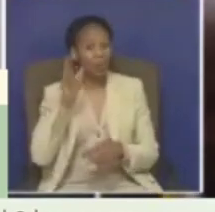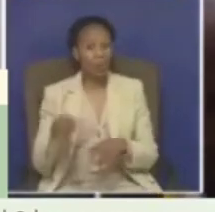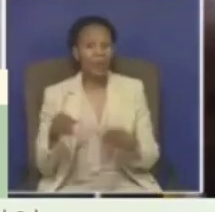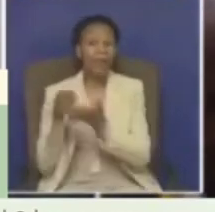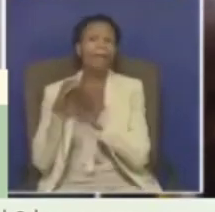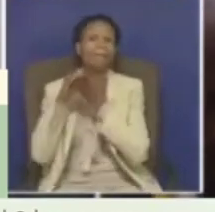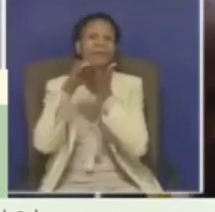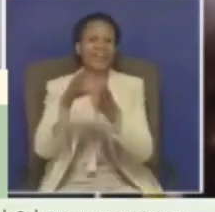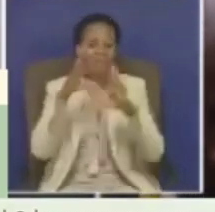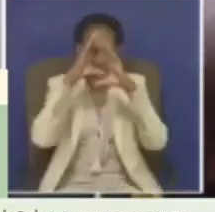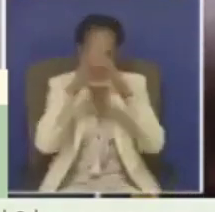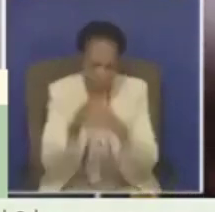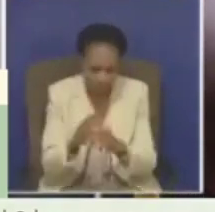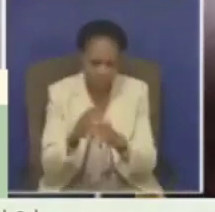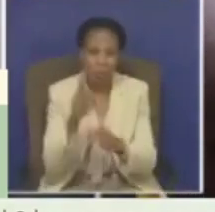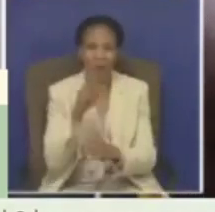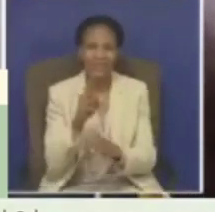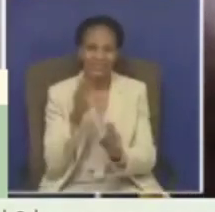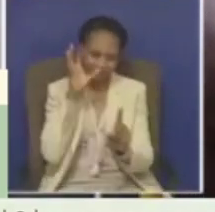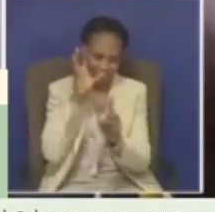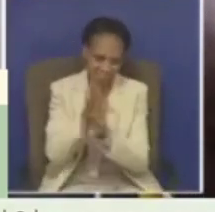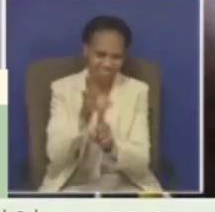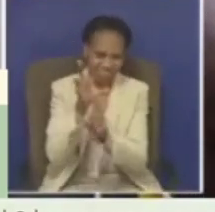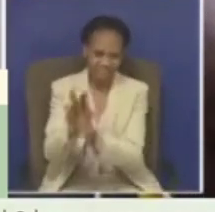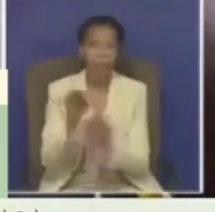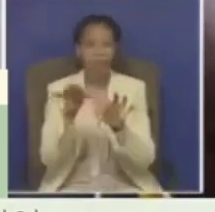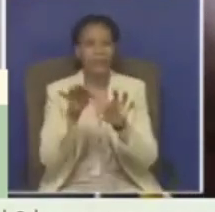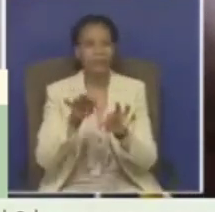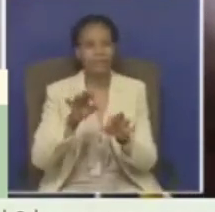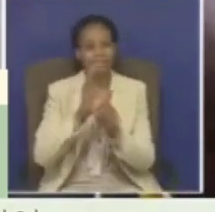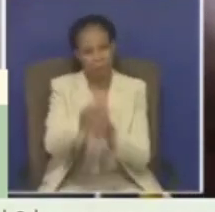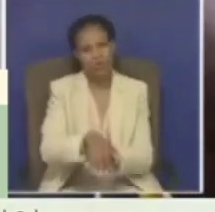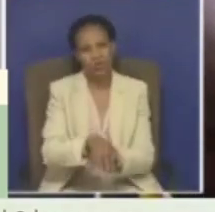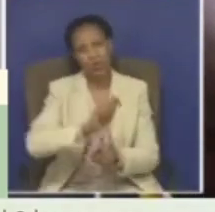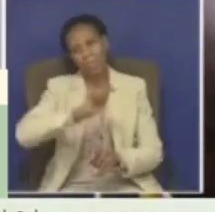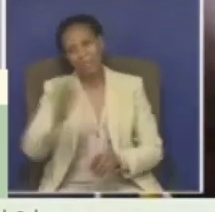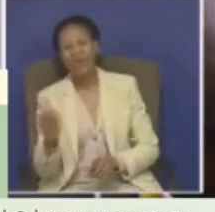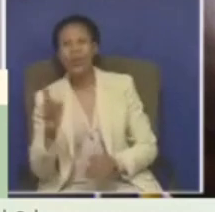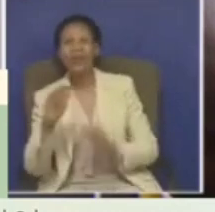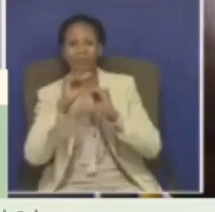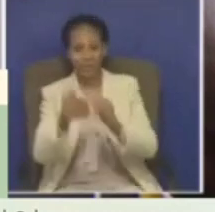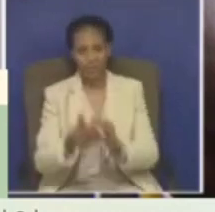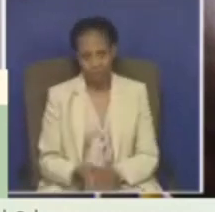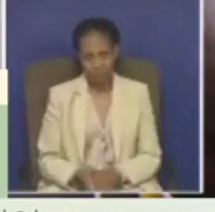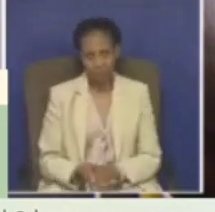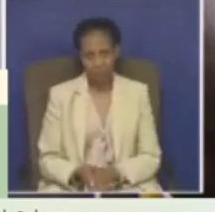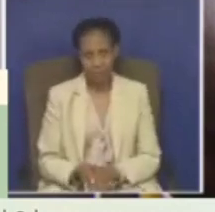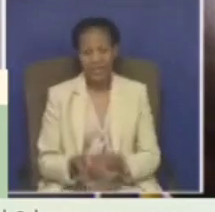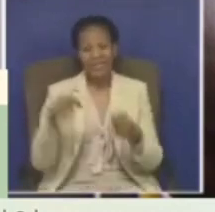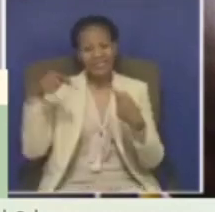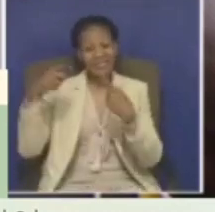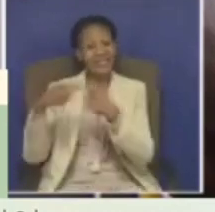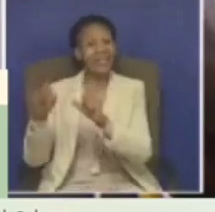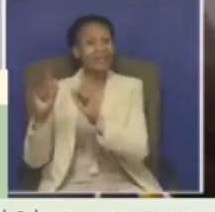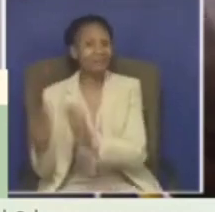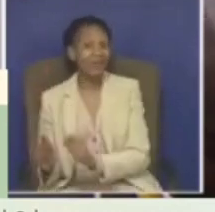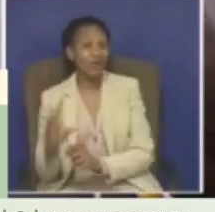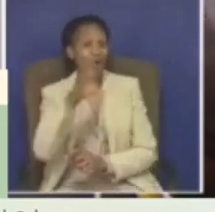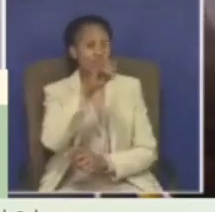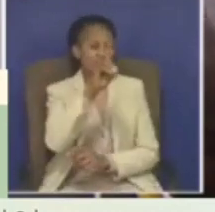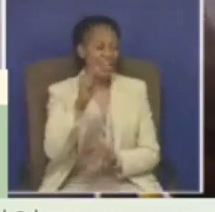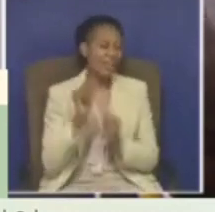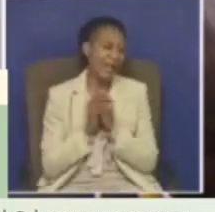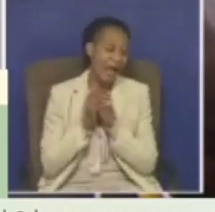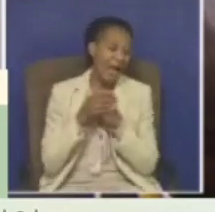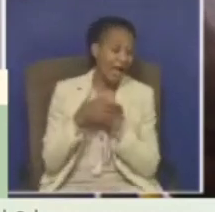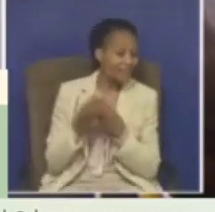on extortion. That's all. We must be honest with ourselves and say that in the city of Cape Town, the DA has so much to hide